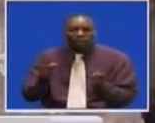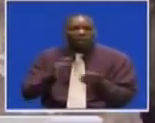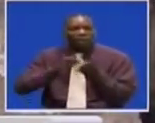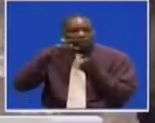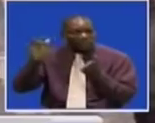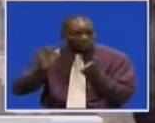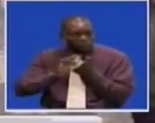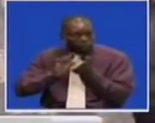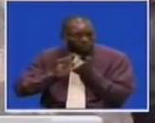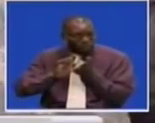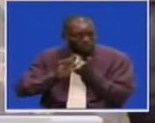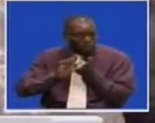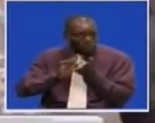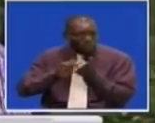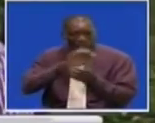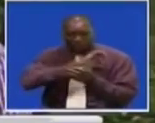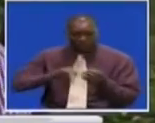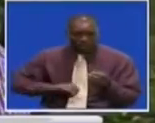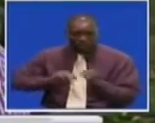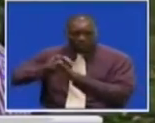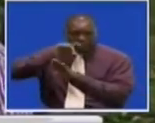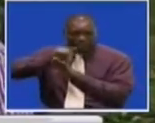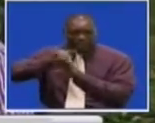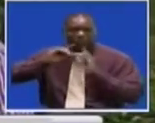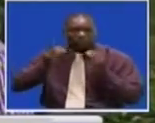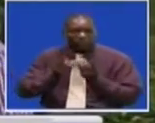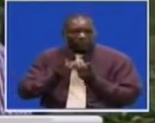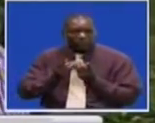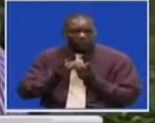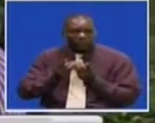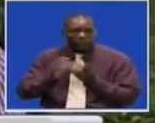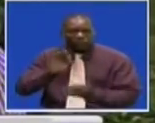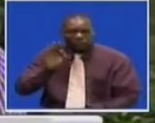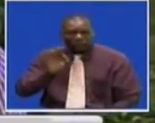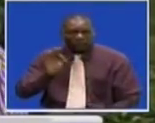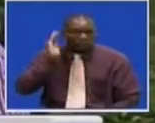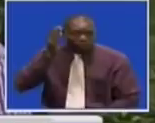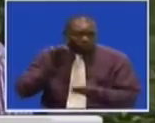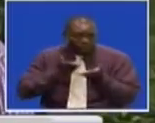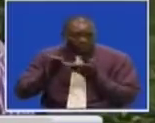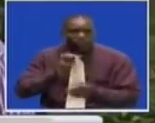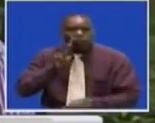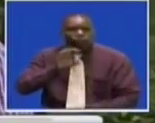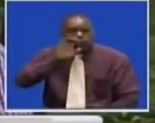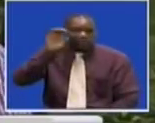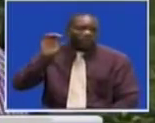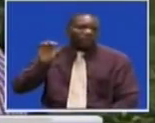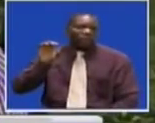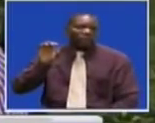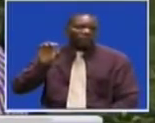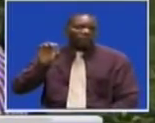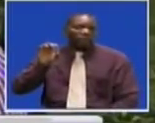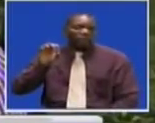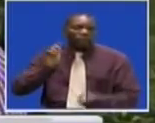medical hub in Mpika district on Friday. This hub will be servicing three provinces. It's under medical stores. It will be